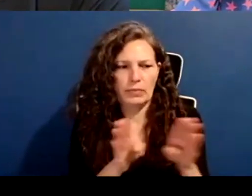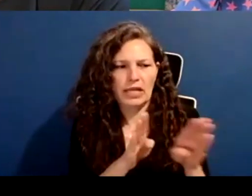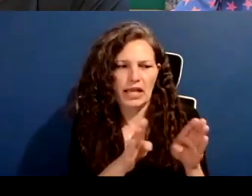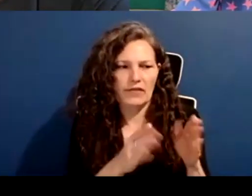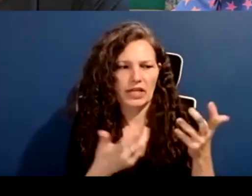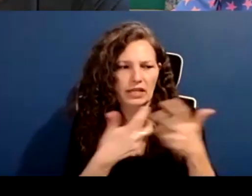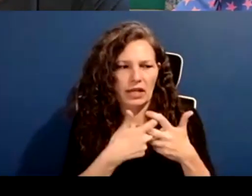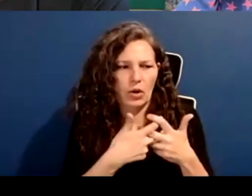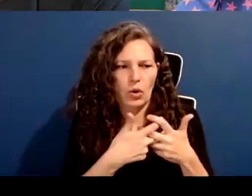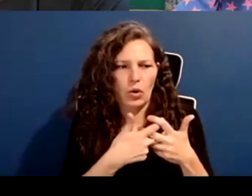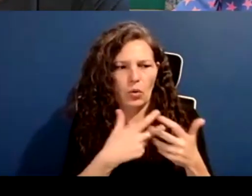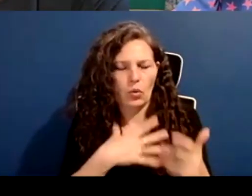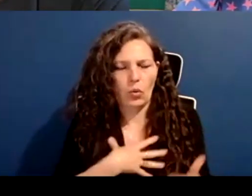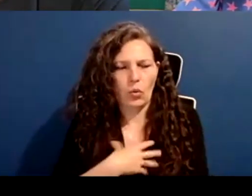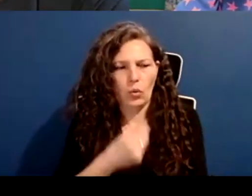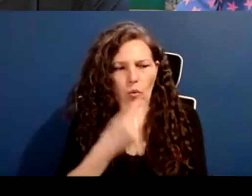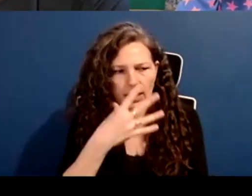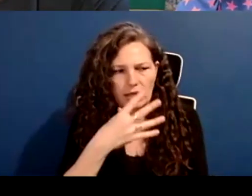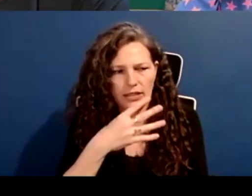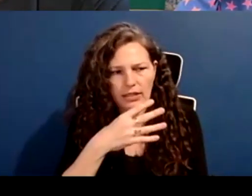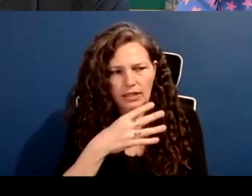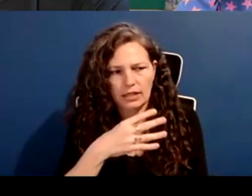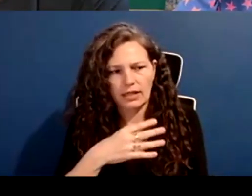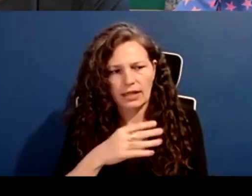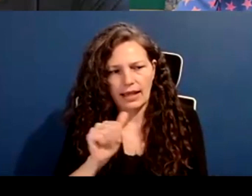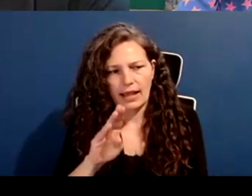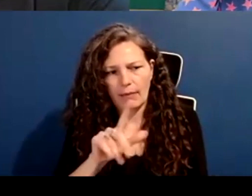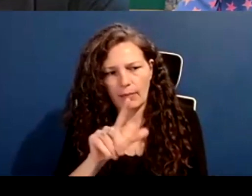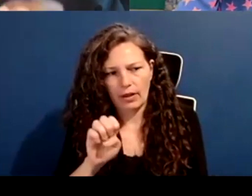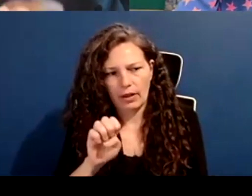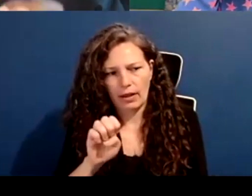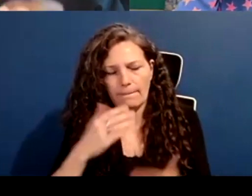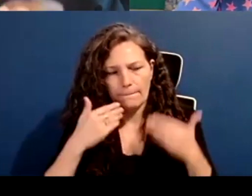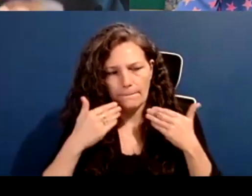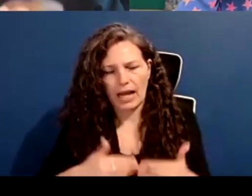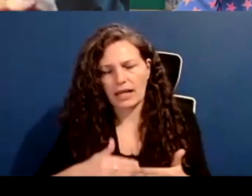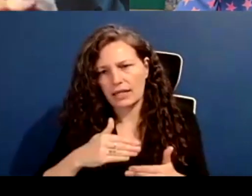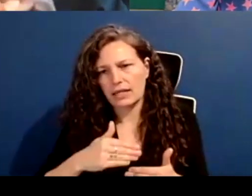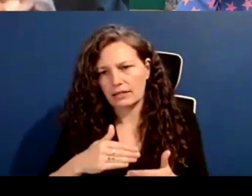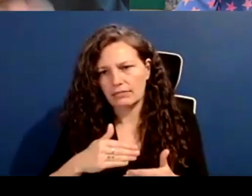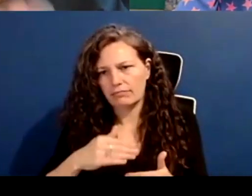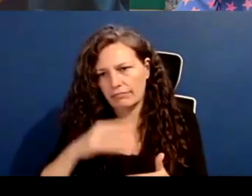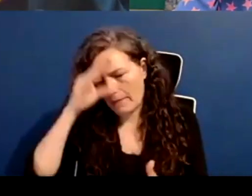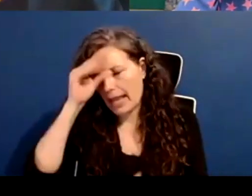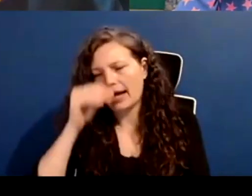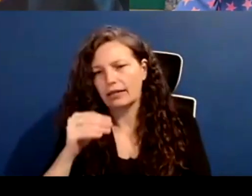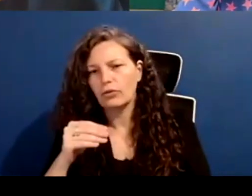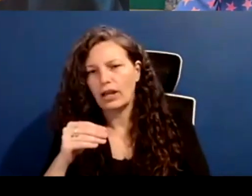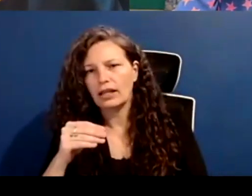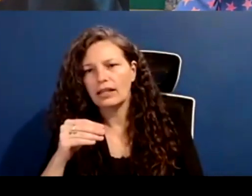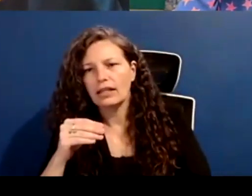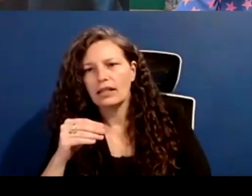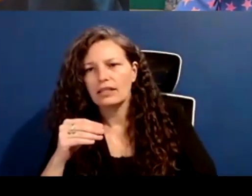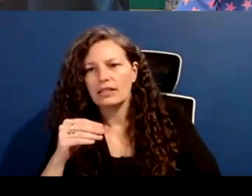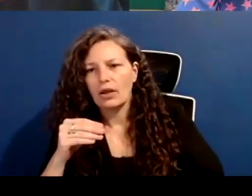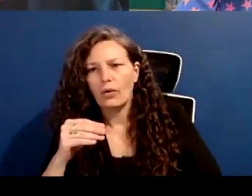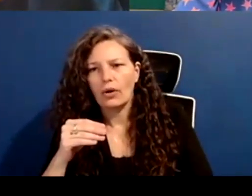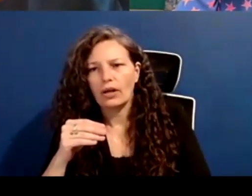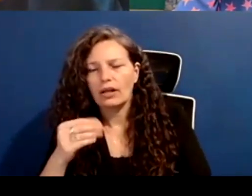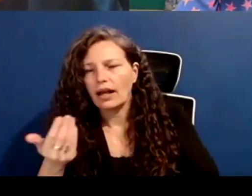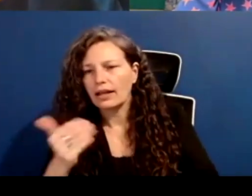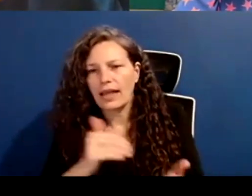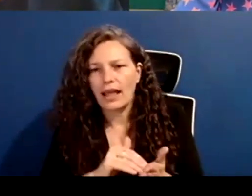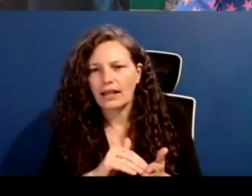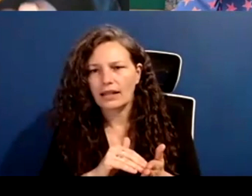you begin to interpret scripture, right? And so the focus becomes on him saying, I can't.